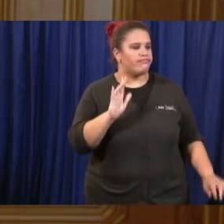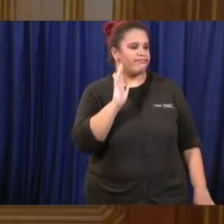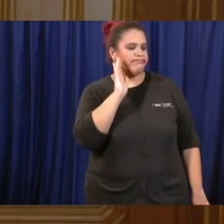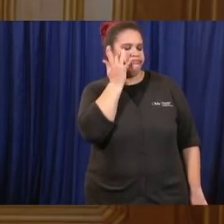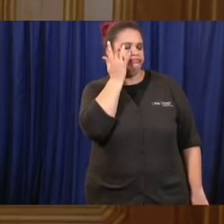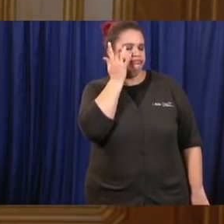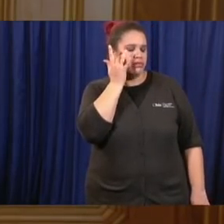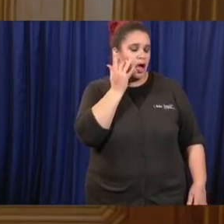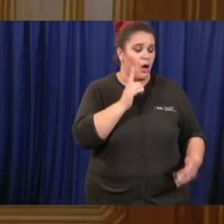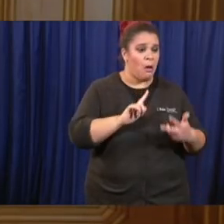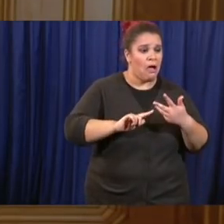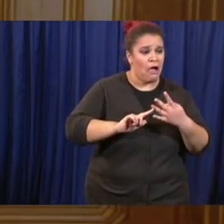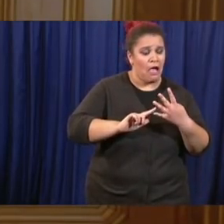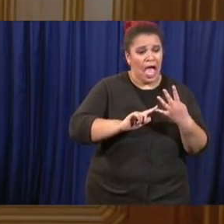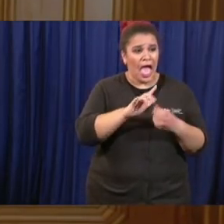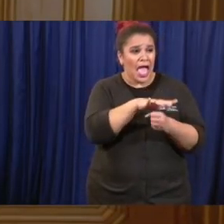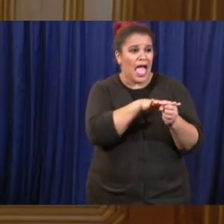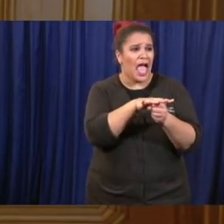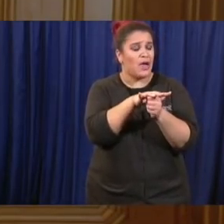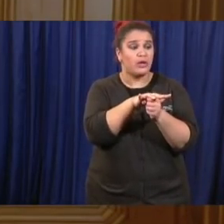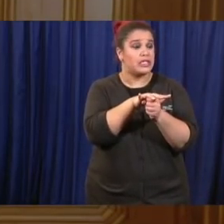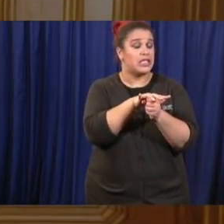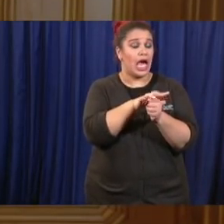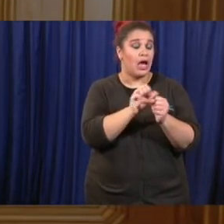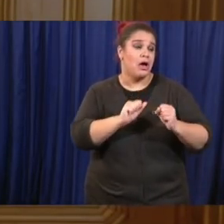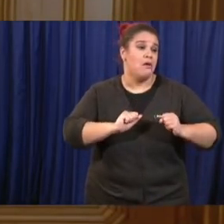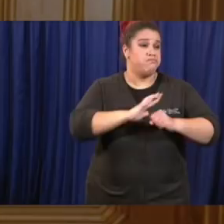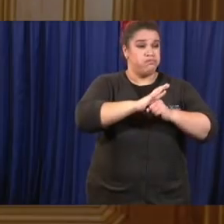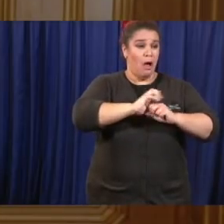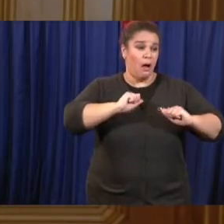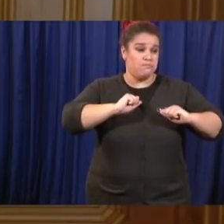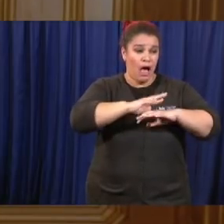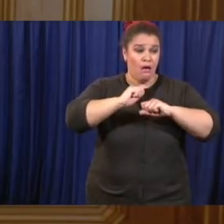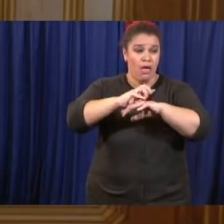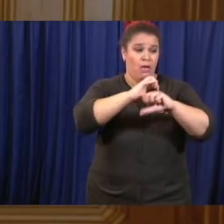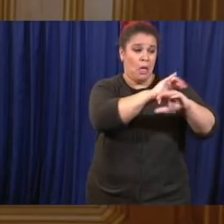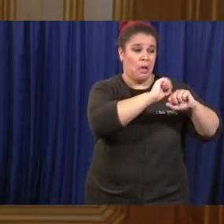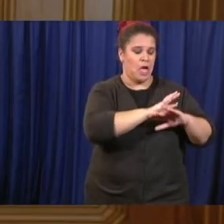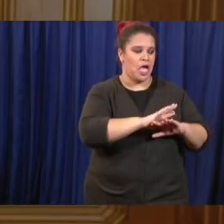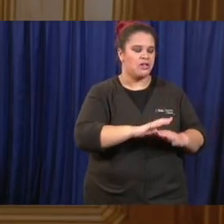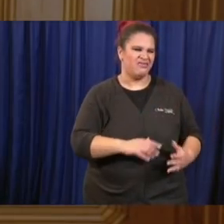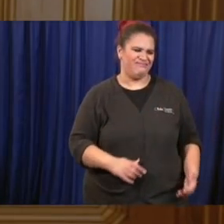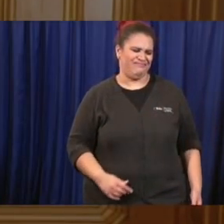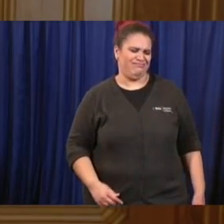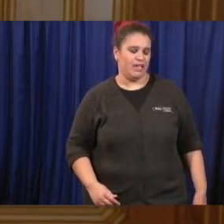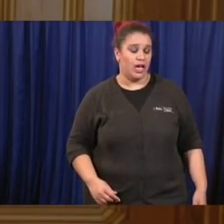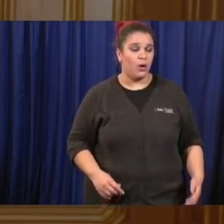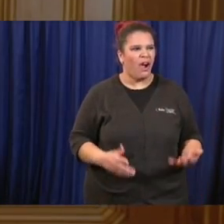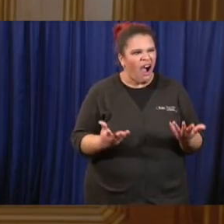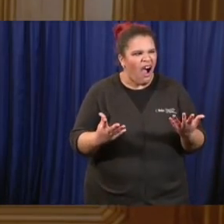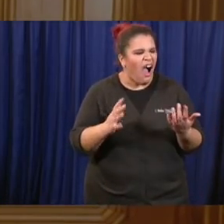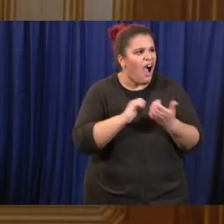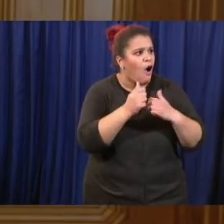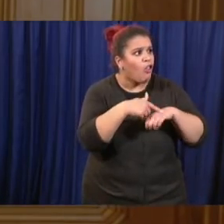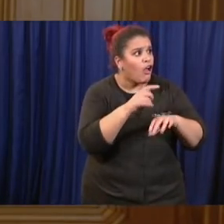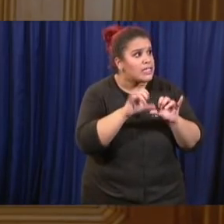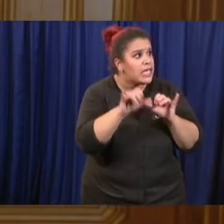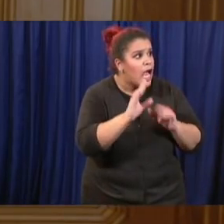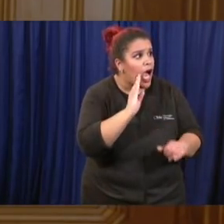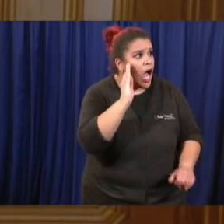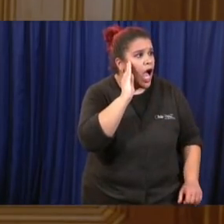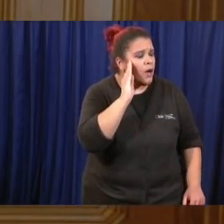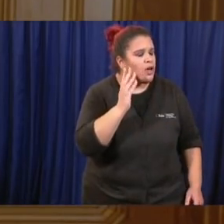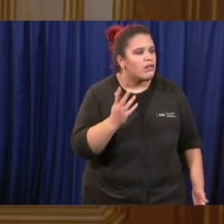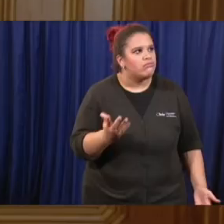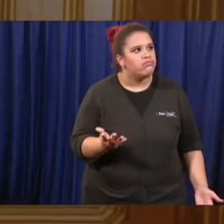being hardest hit, and how long we're going to be stuck at home. So we've had officials tell us that